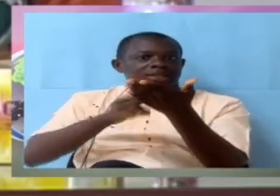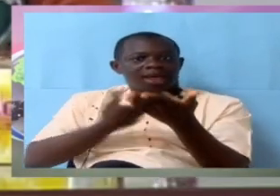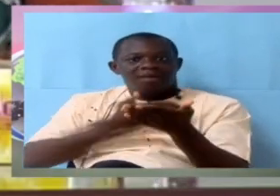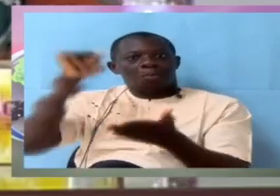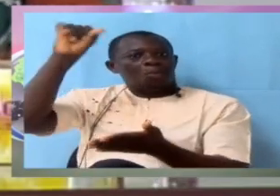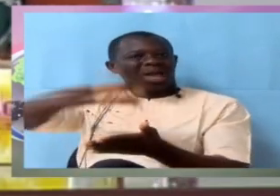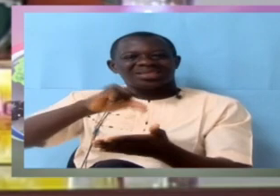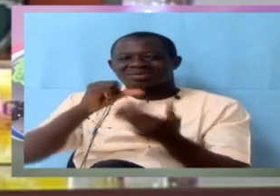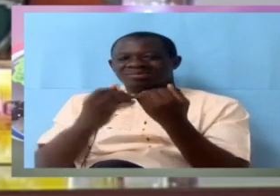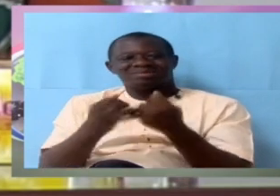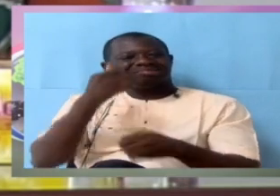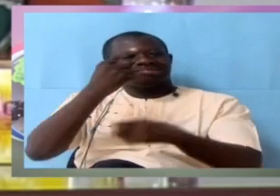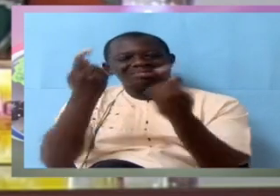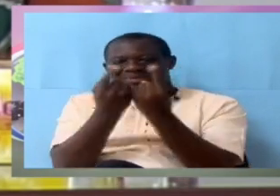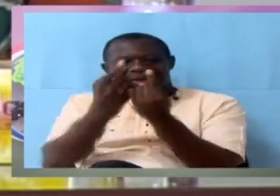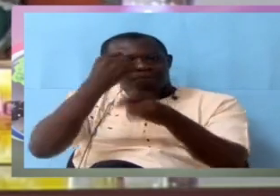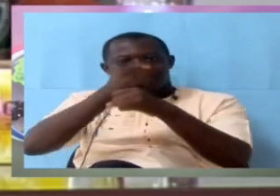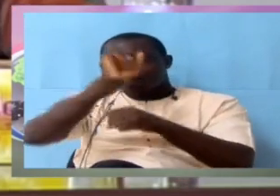Well,